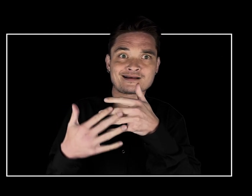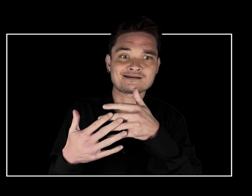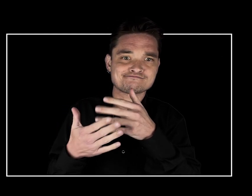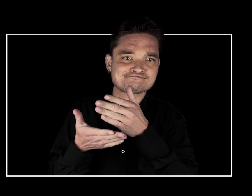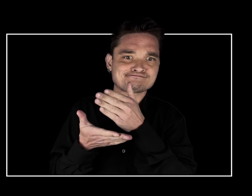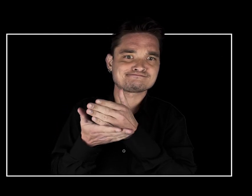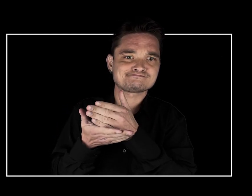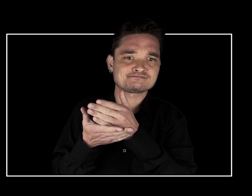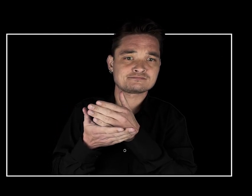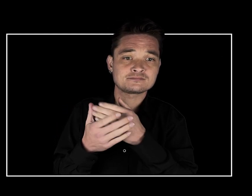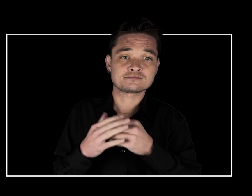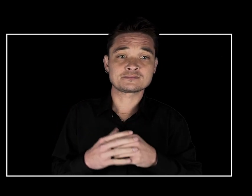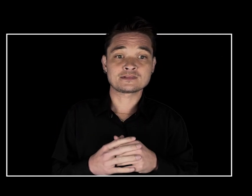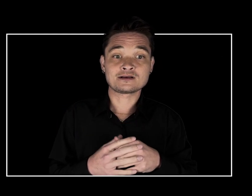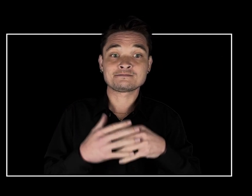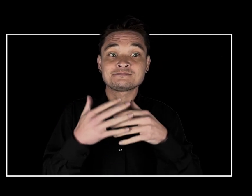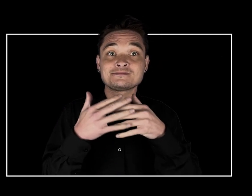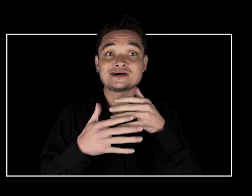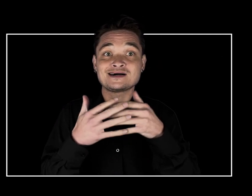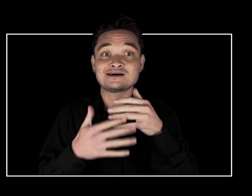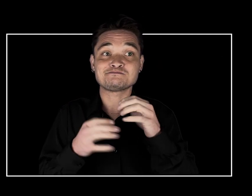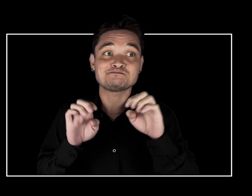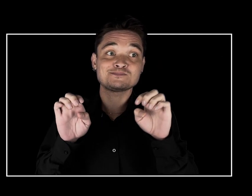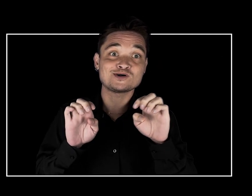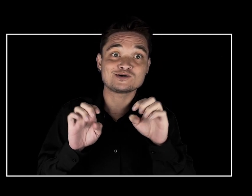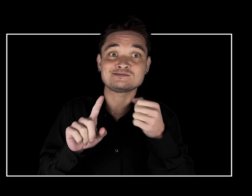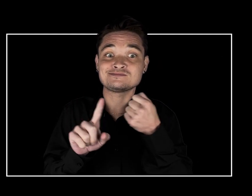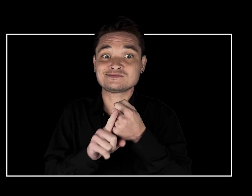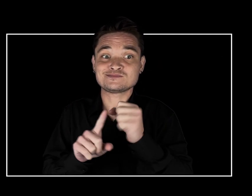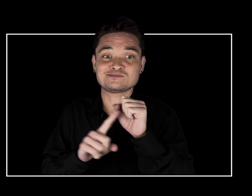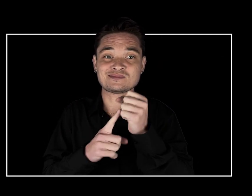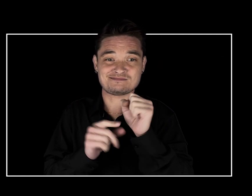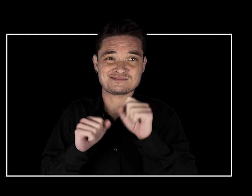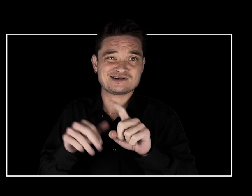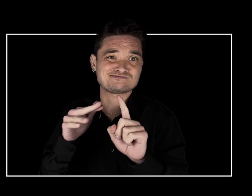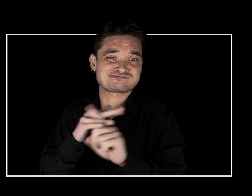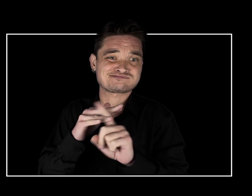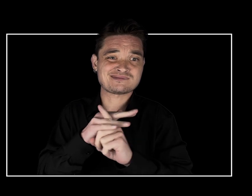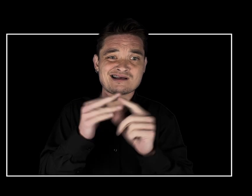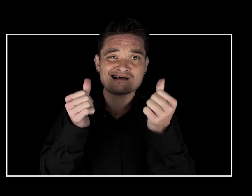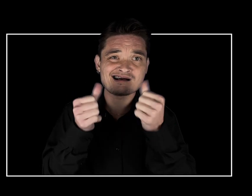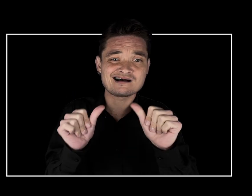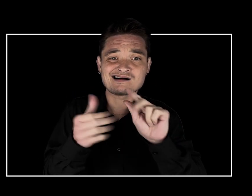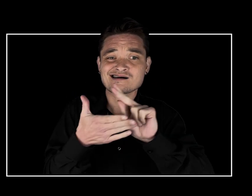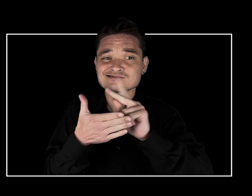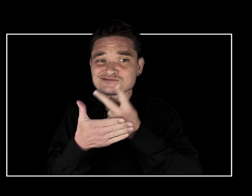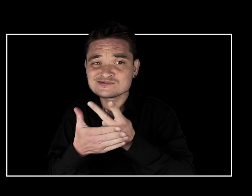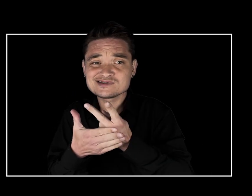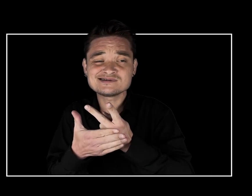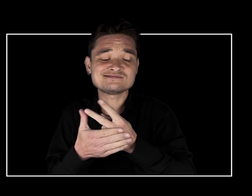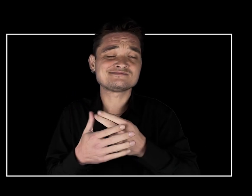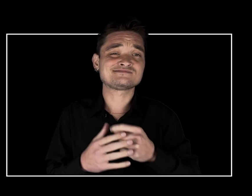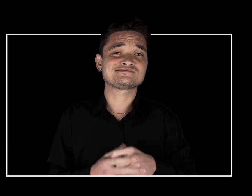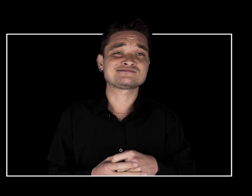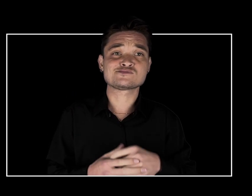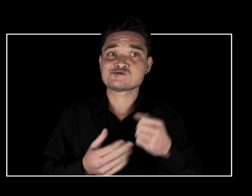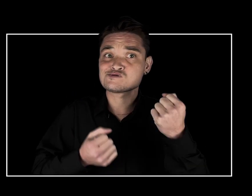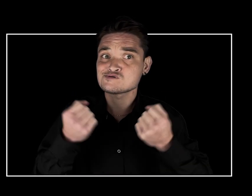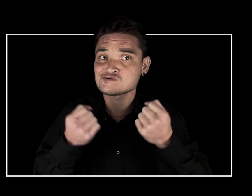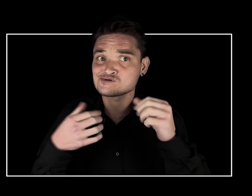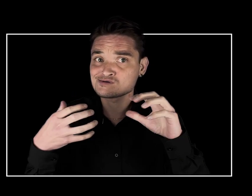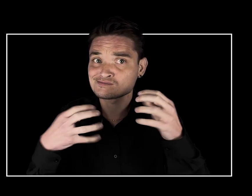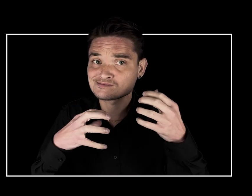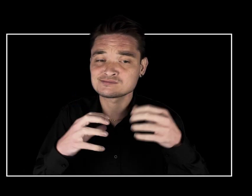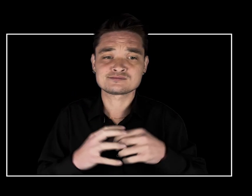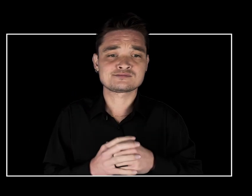happen anywhere, whether a kitchen accident, a work accident, or a car crash. Be prepared